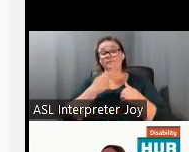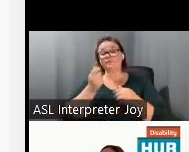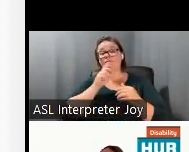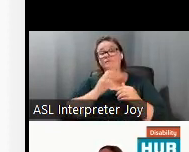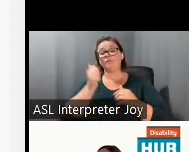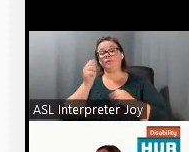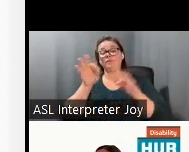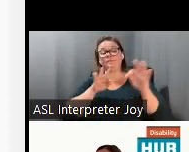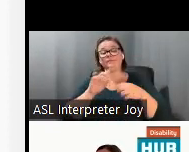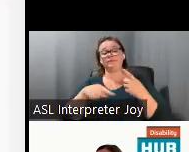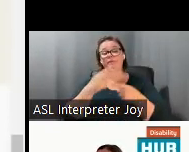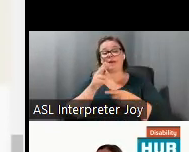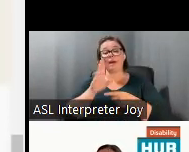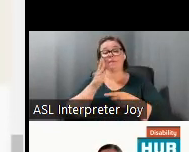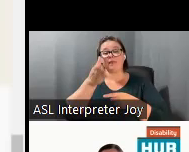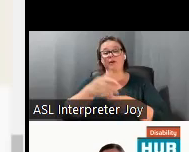hub in there.